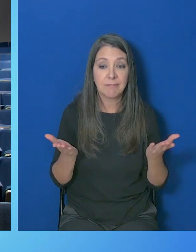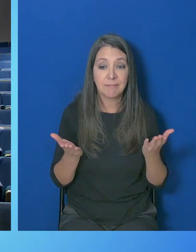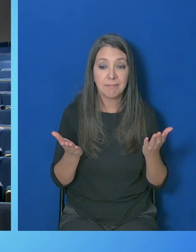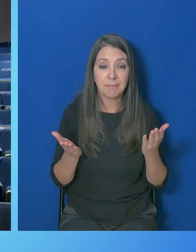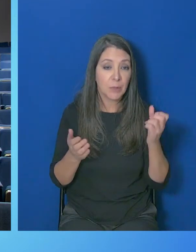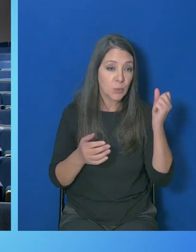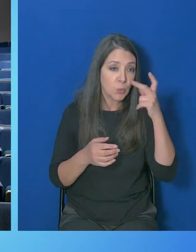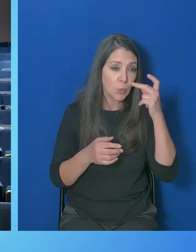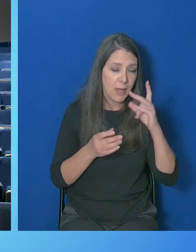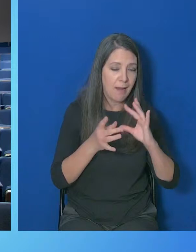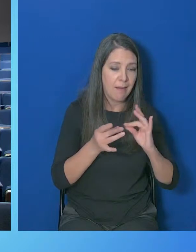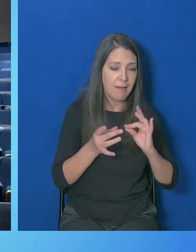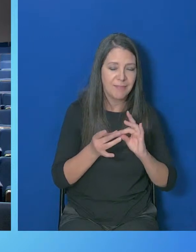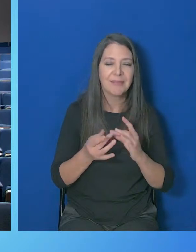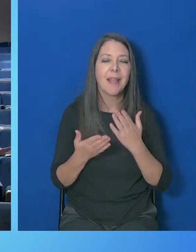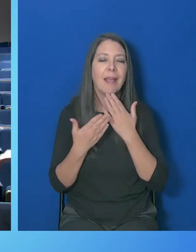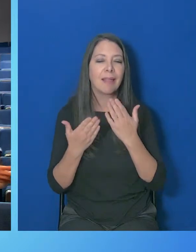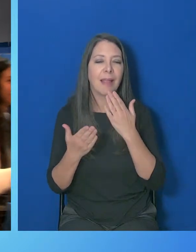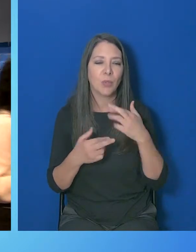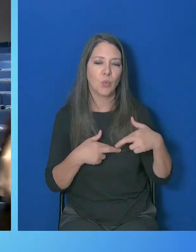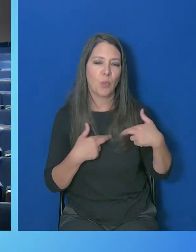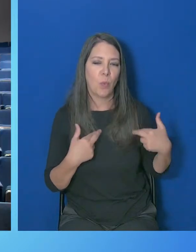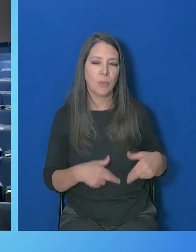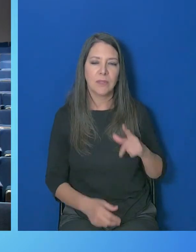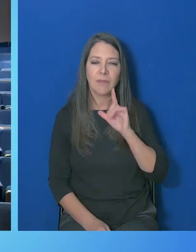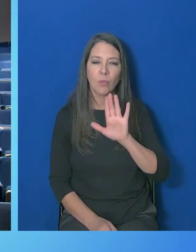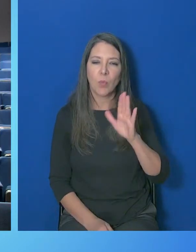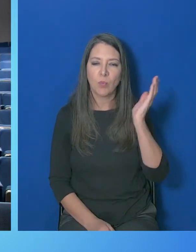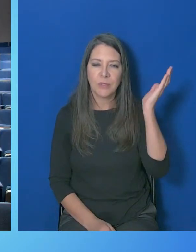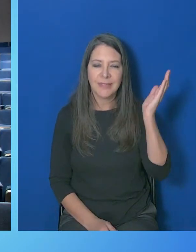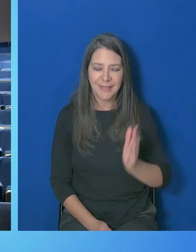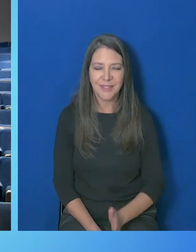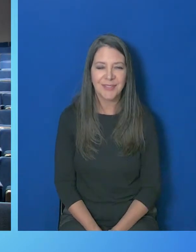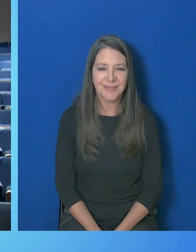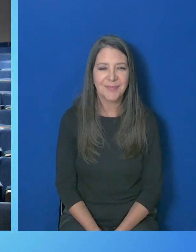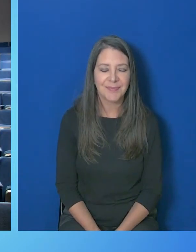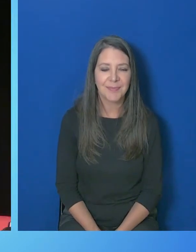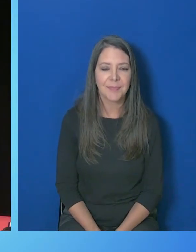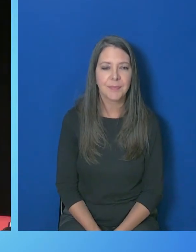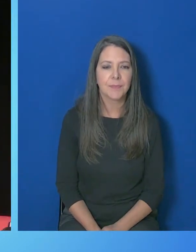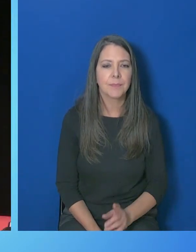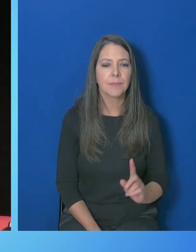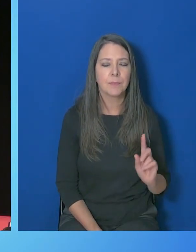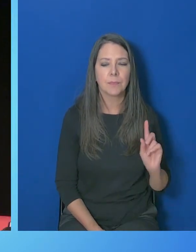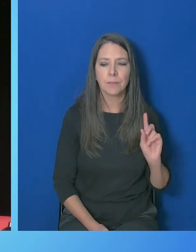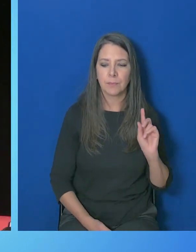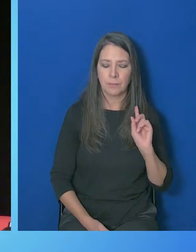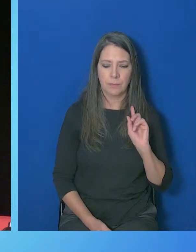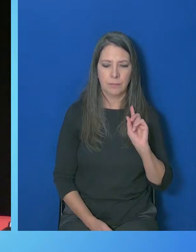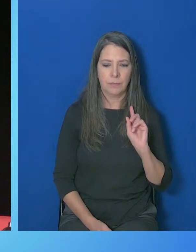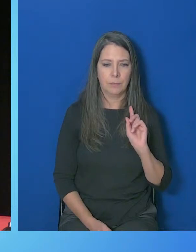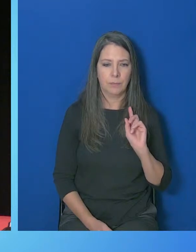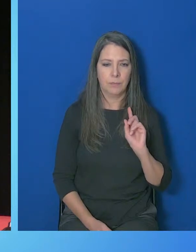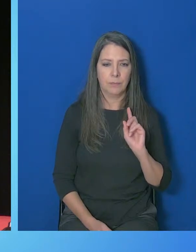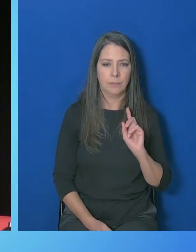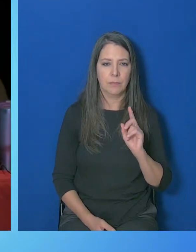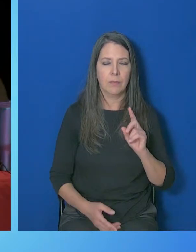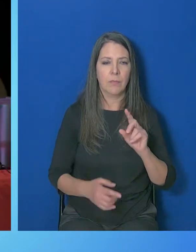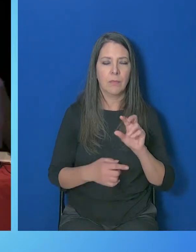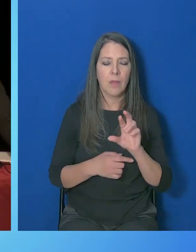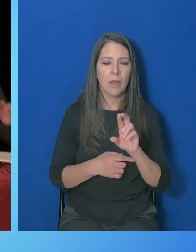Thank you very much for your presentation. Thank you. CK, can we Switch over. Yeah. try to